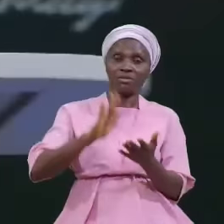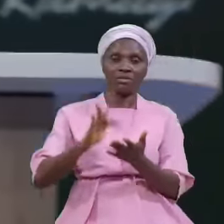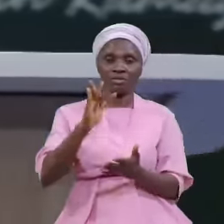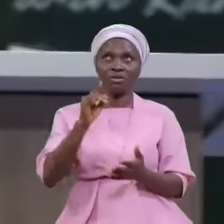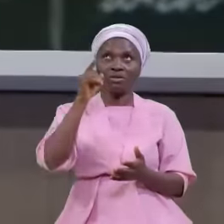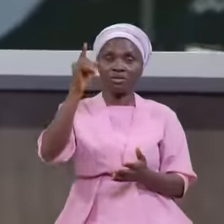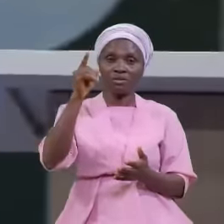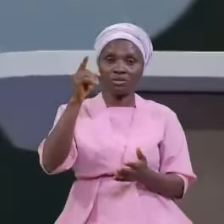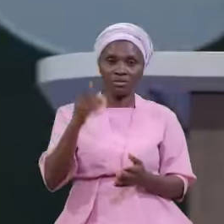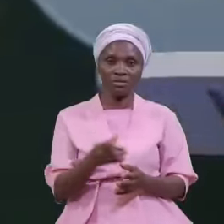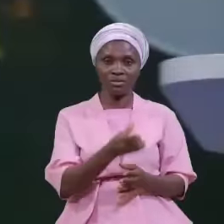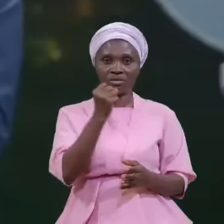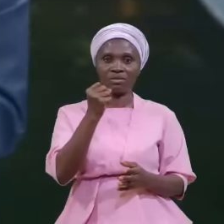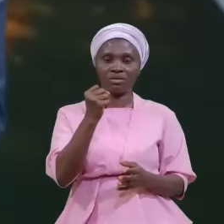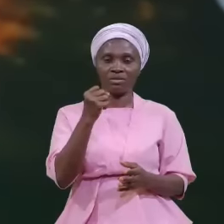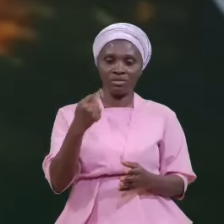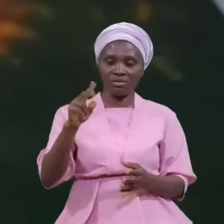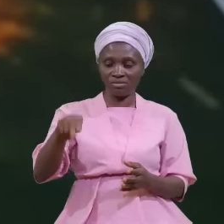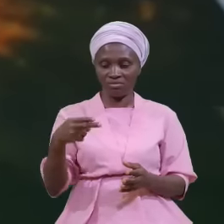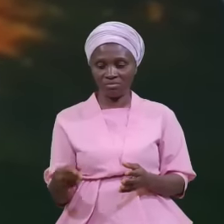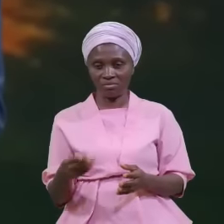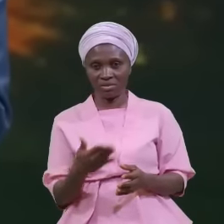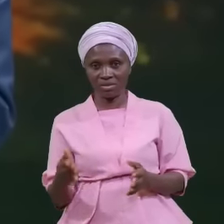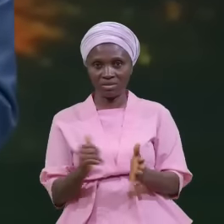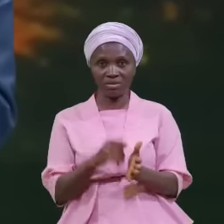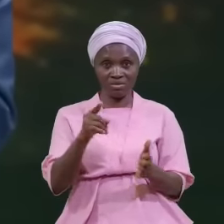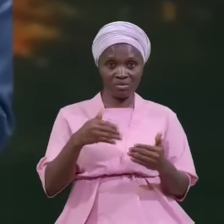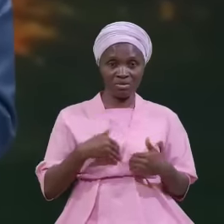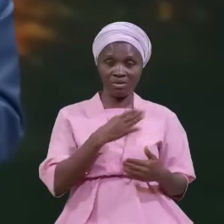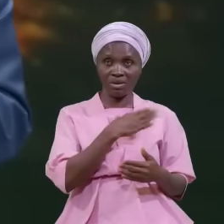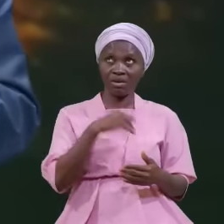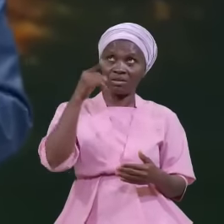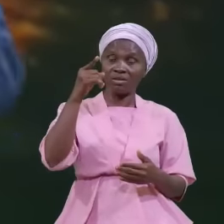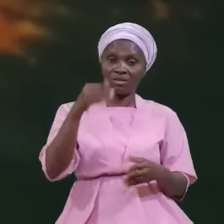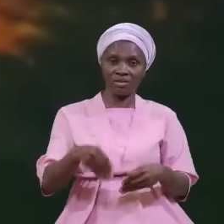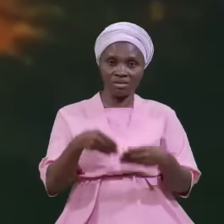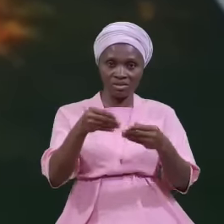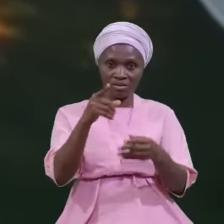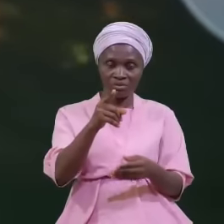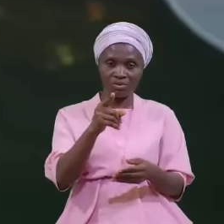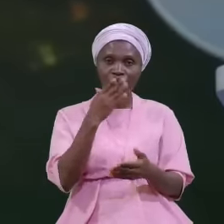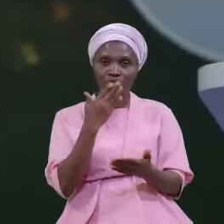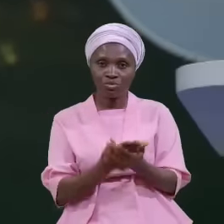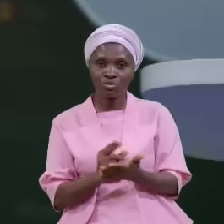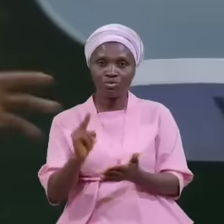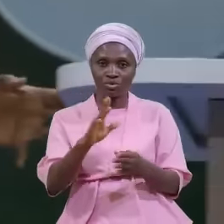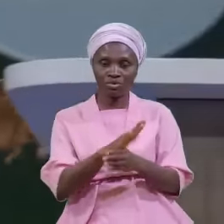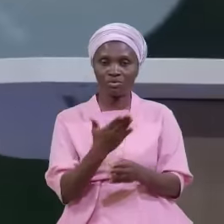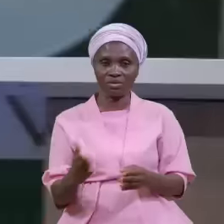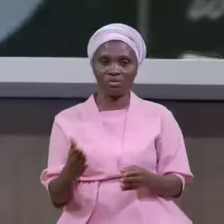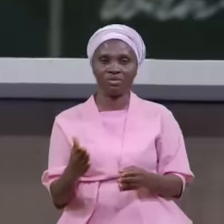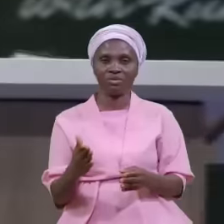the useless thing you have and it gives you the useful thing from heaven. It takes